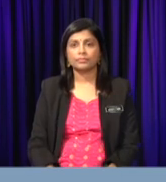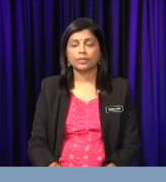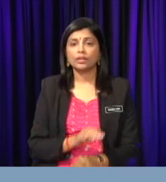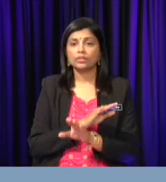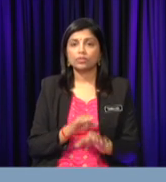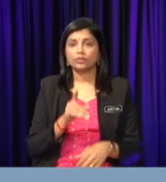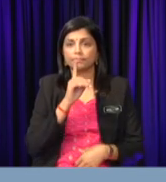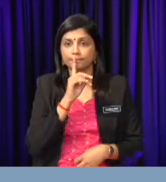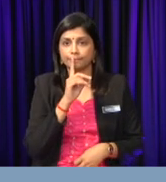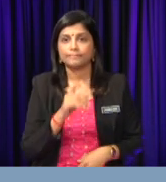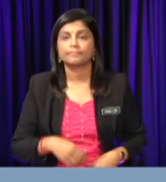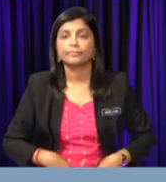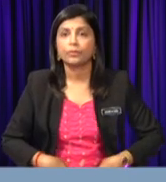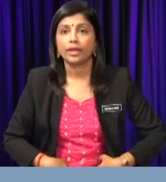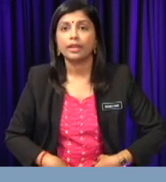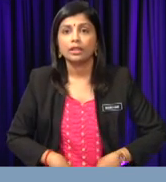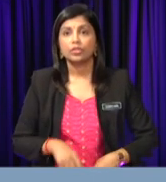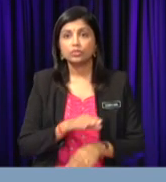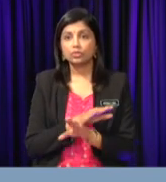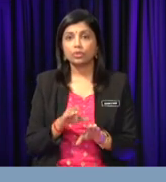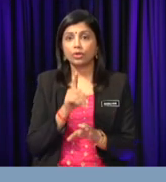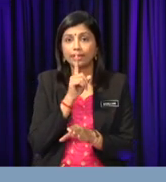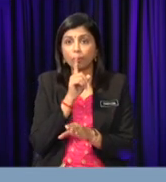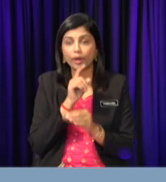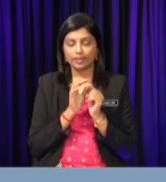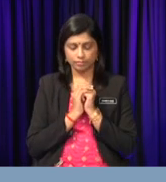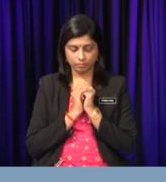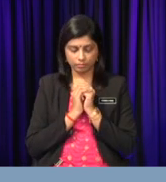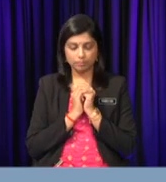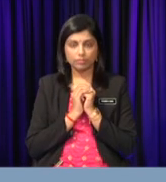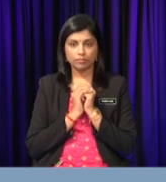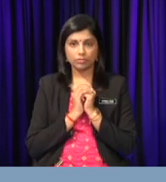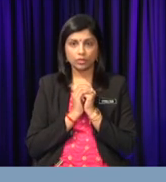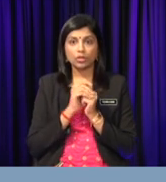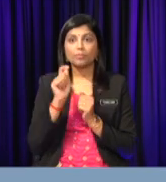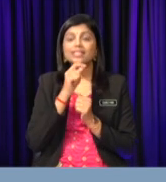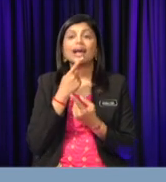Hello, I'm Lao Shen Lin. All right. Candidate A, where do you come from?